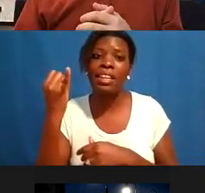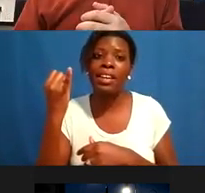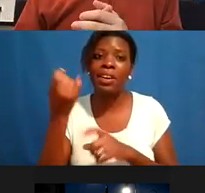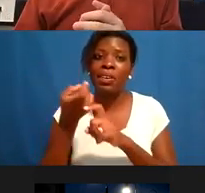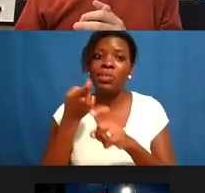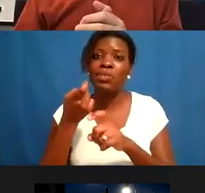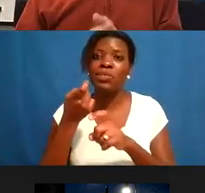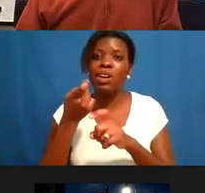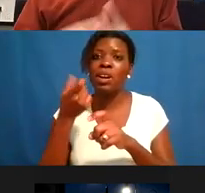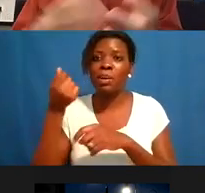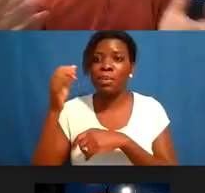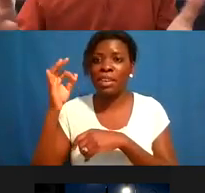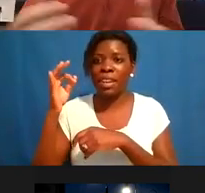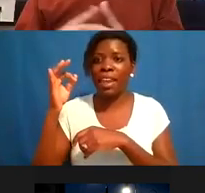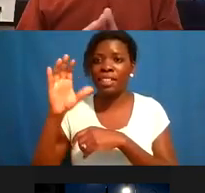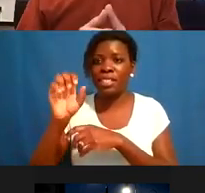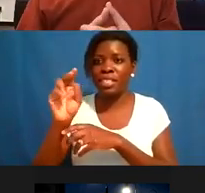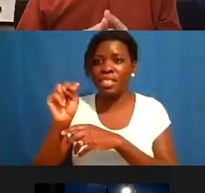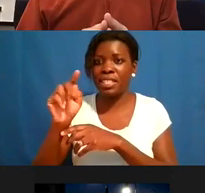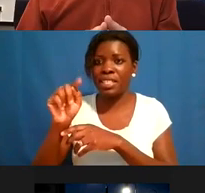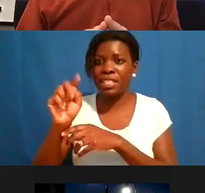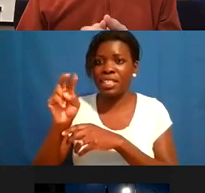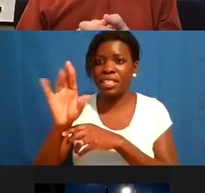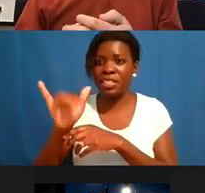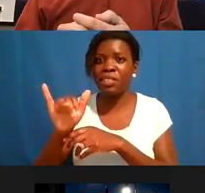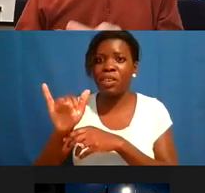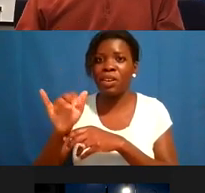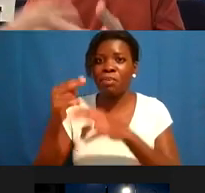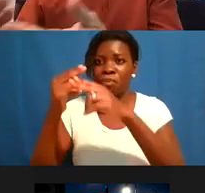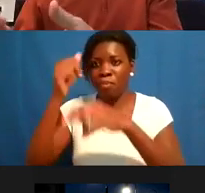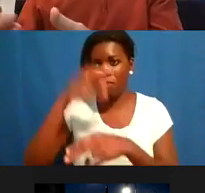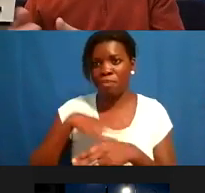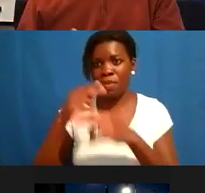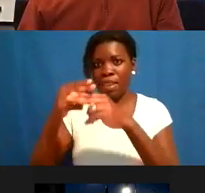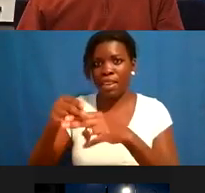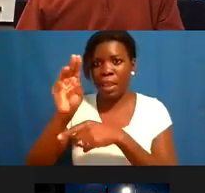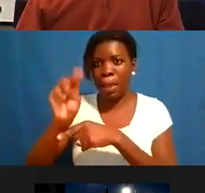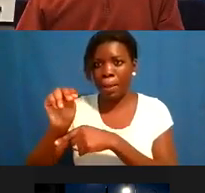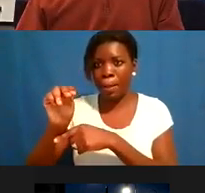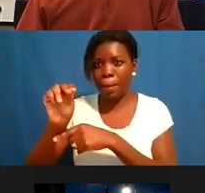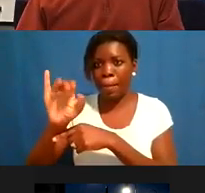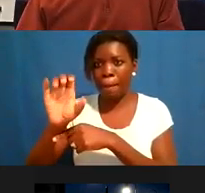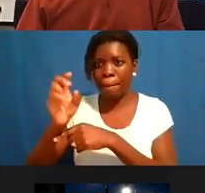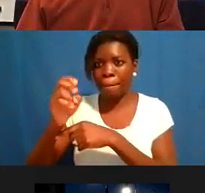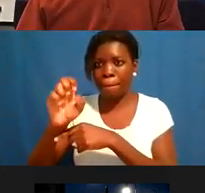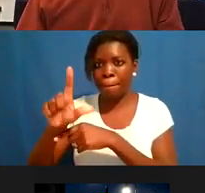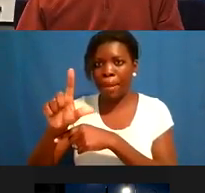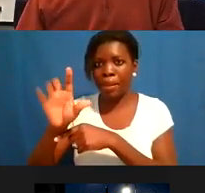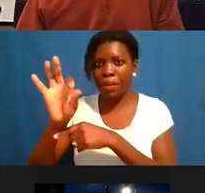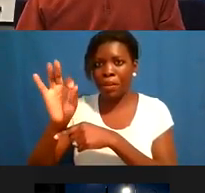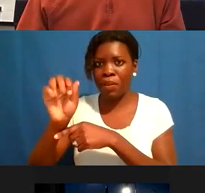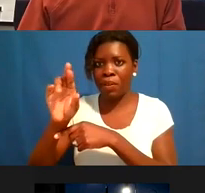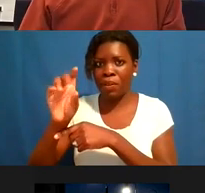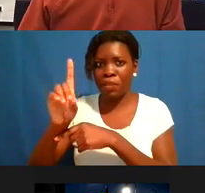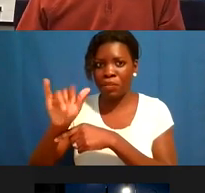19th century by Michael Faraday, who worked at the Royal Institution, which was where the vortex ring video